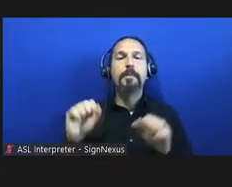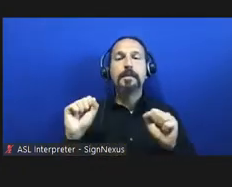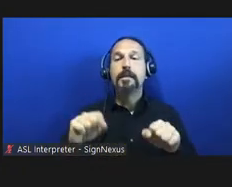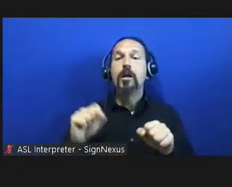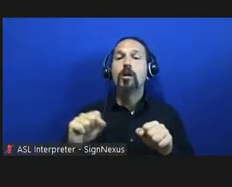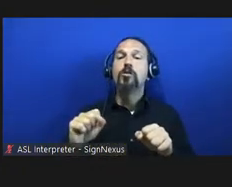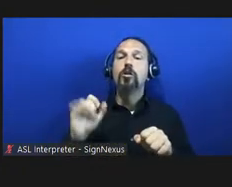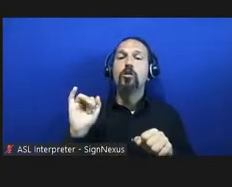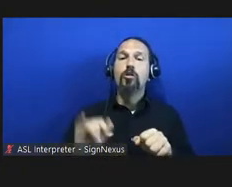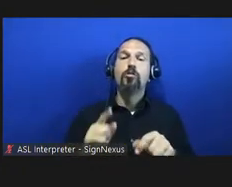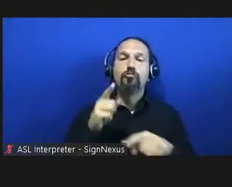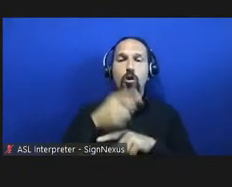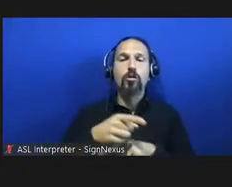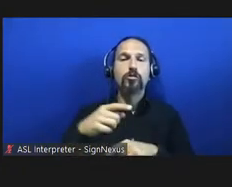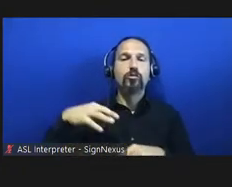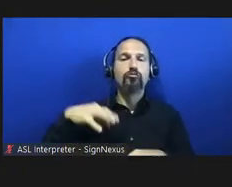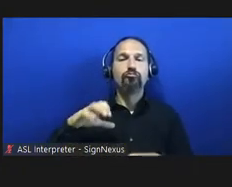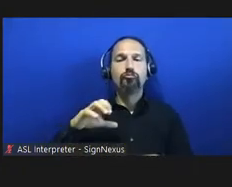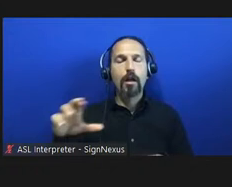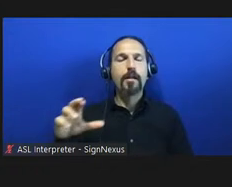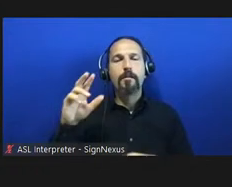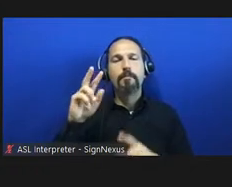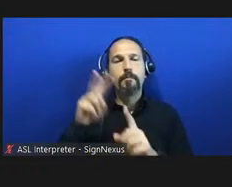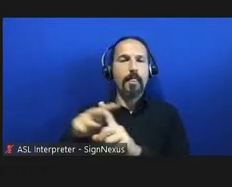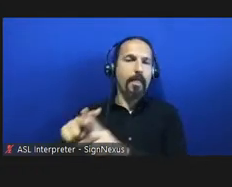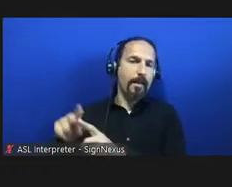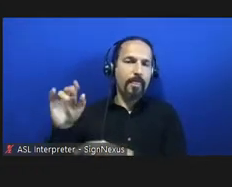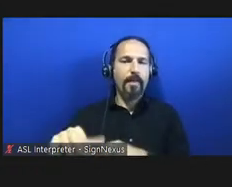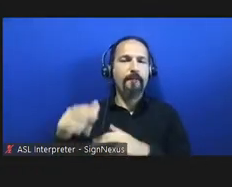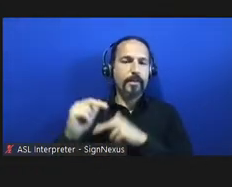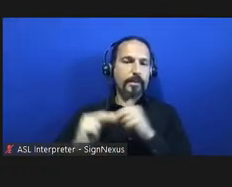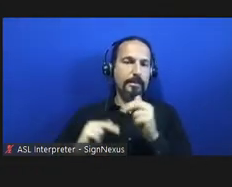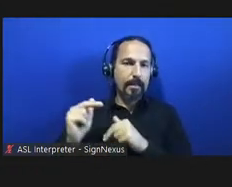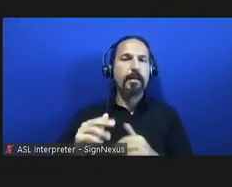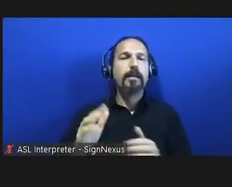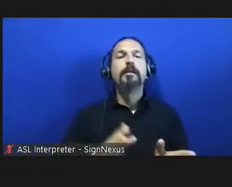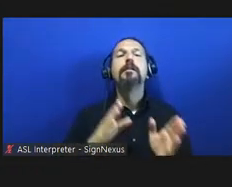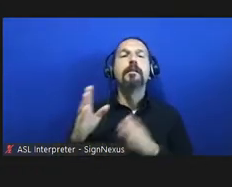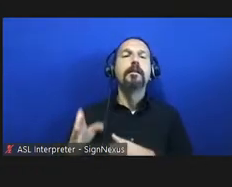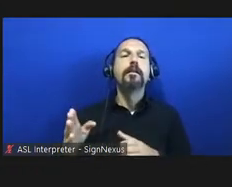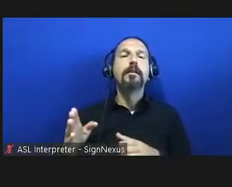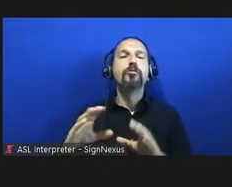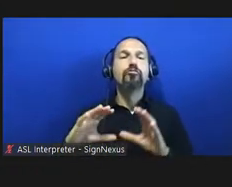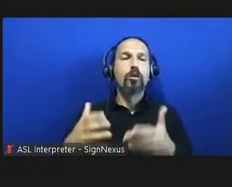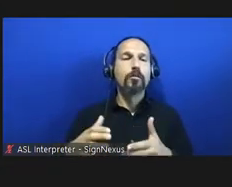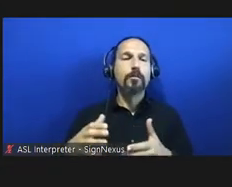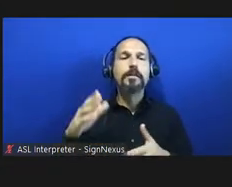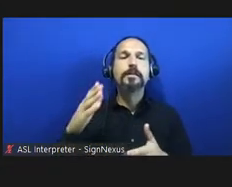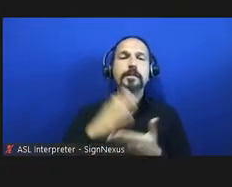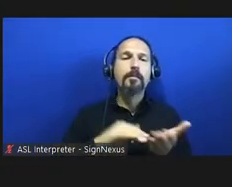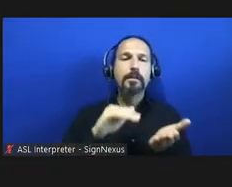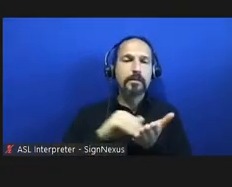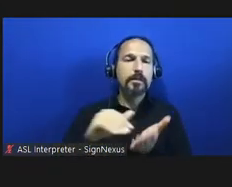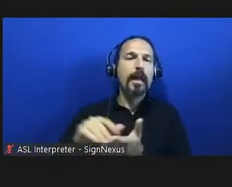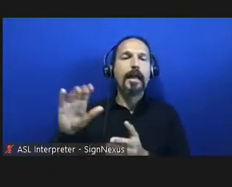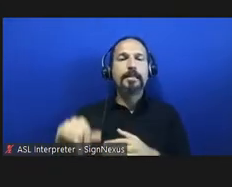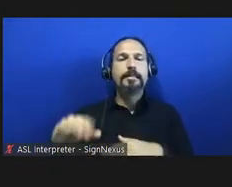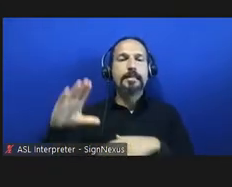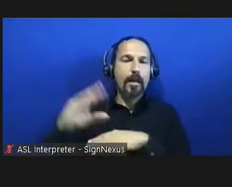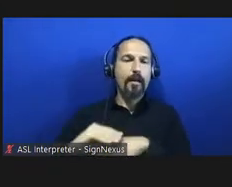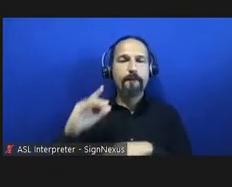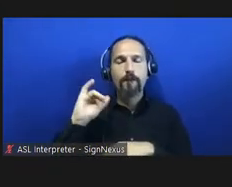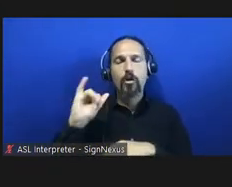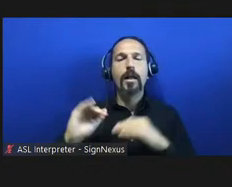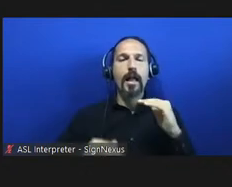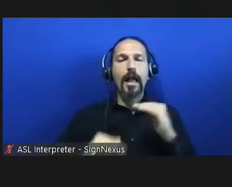Crossing credit applies to the facilities that are identified moving to the next group are potential exemptions and discounts in the form of